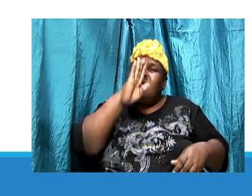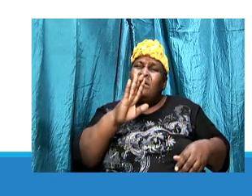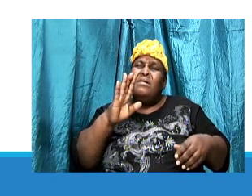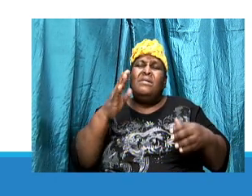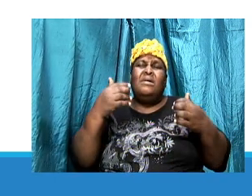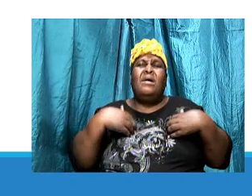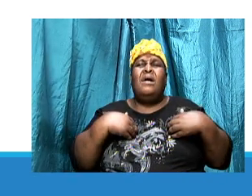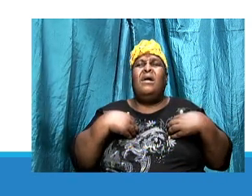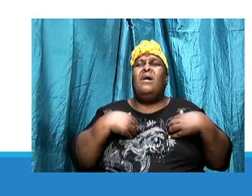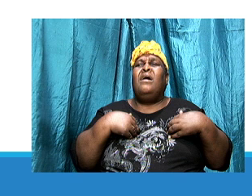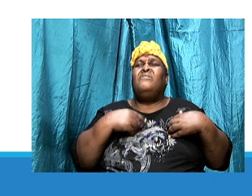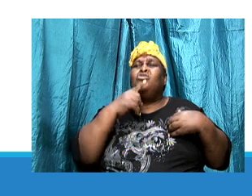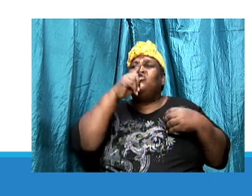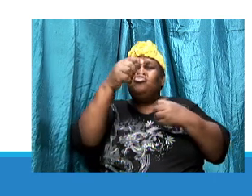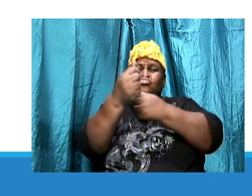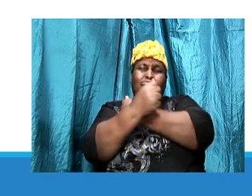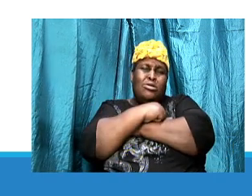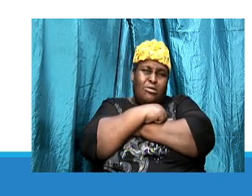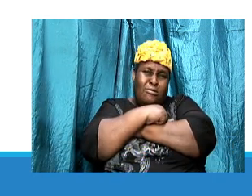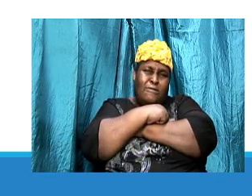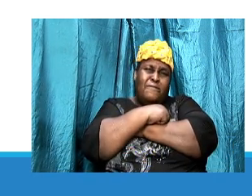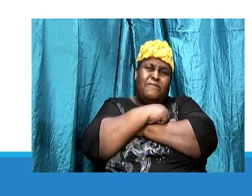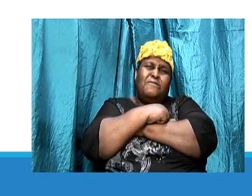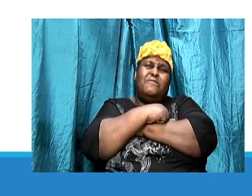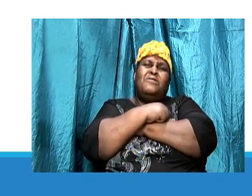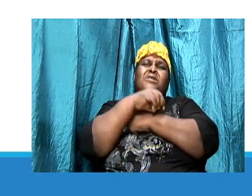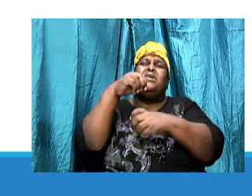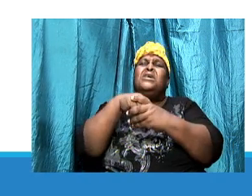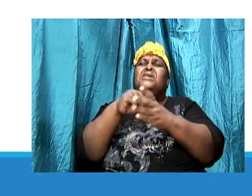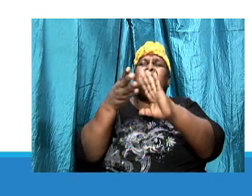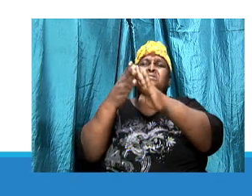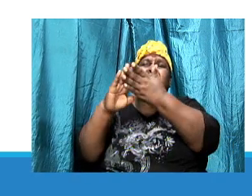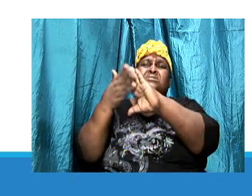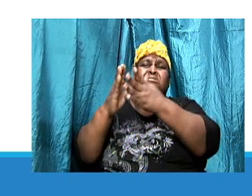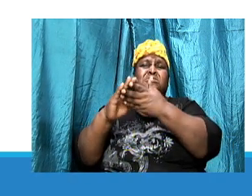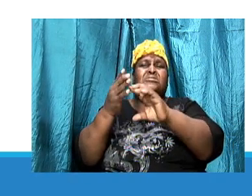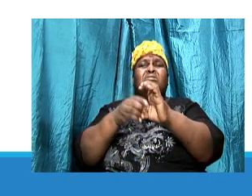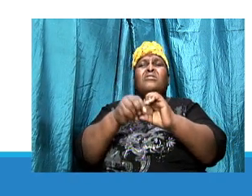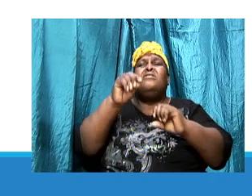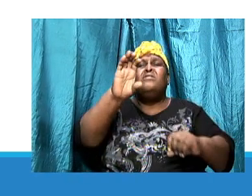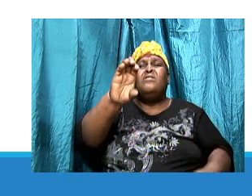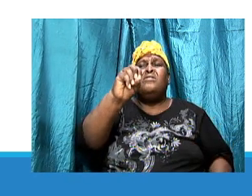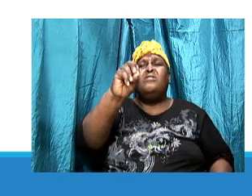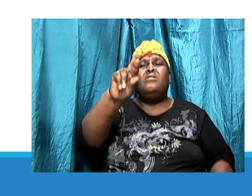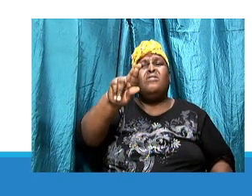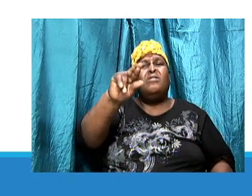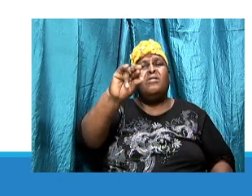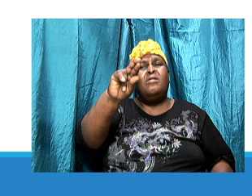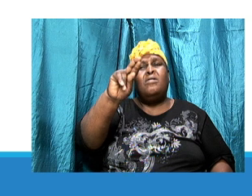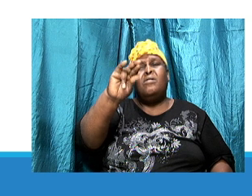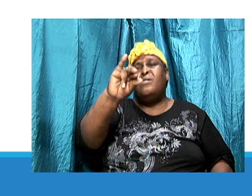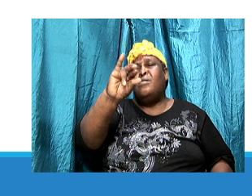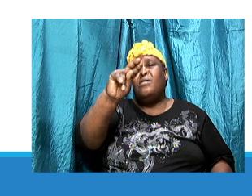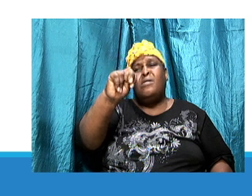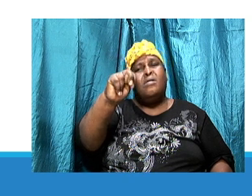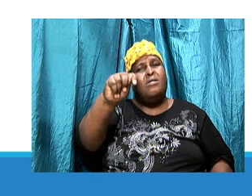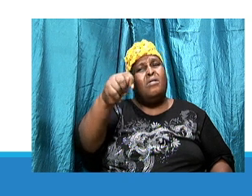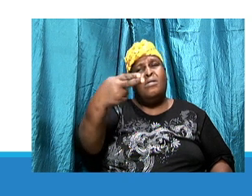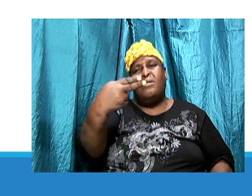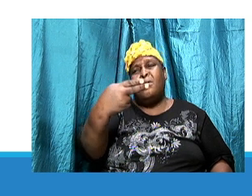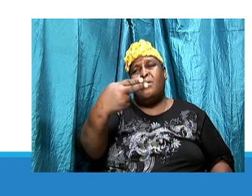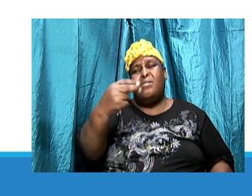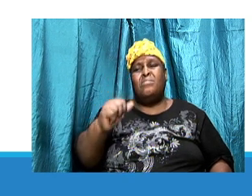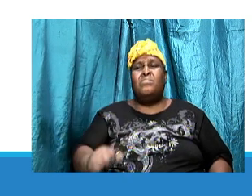of Corinth. Paul spoke about how he was, as I said, we went that already. And so the Spirit